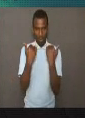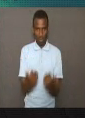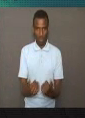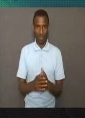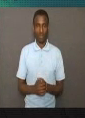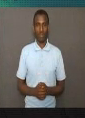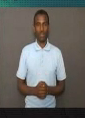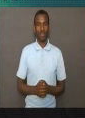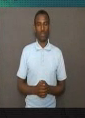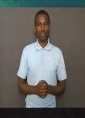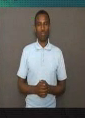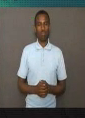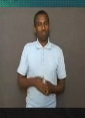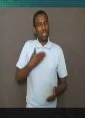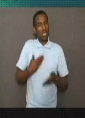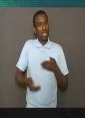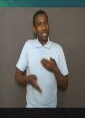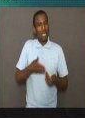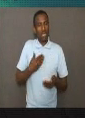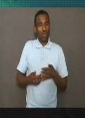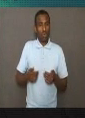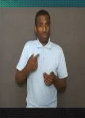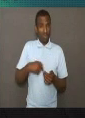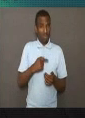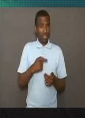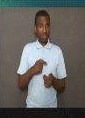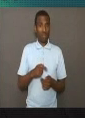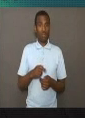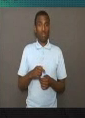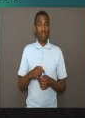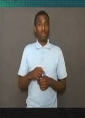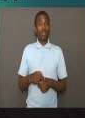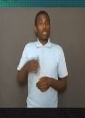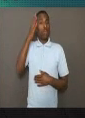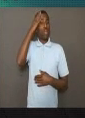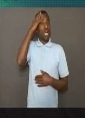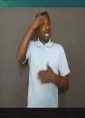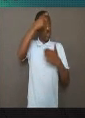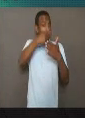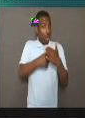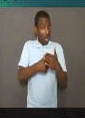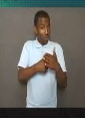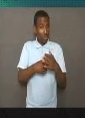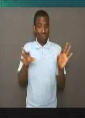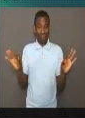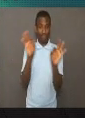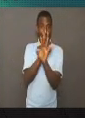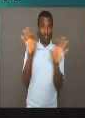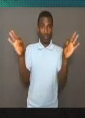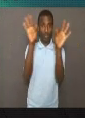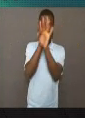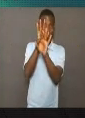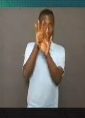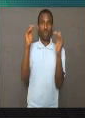Now, we can simply substitute our known values into the